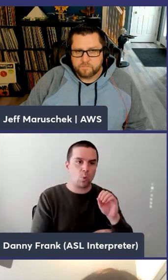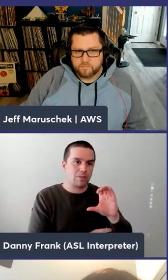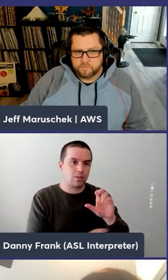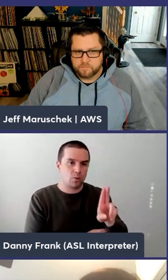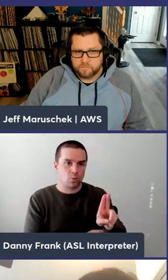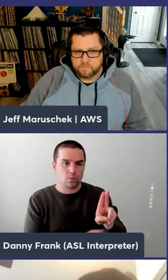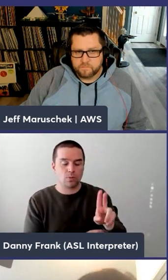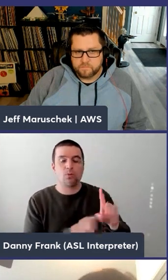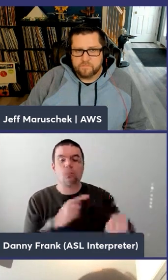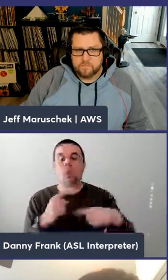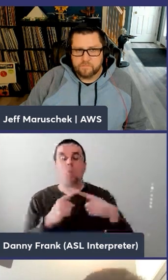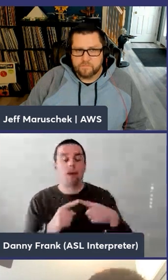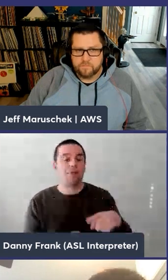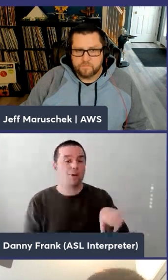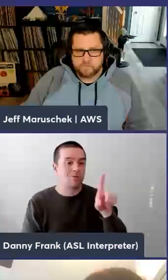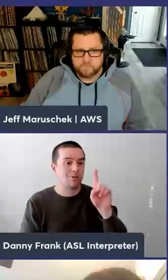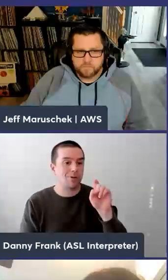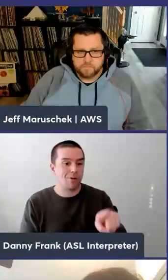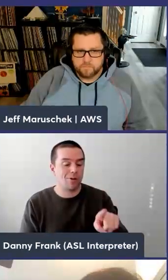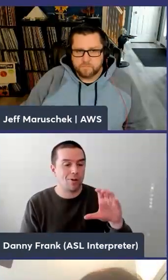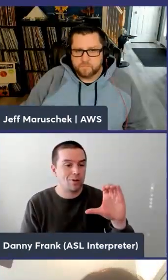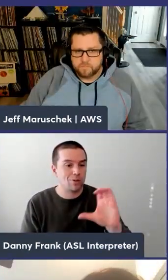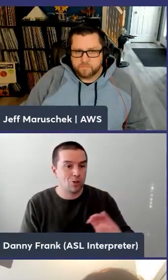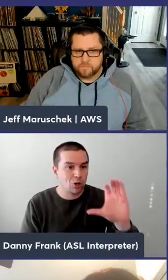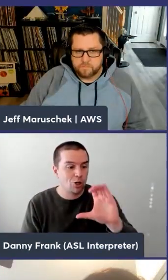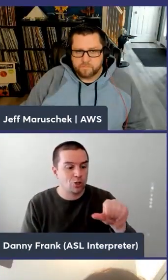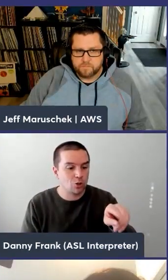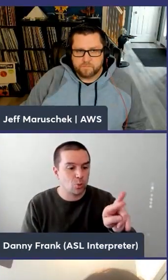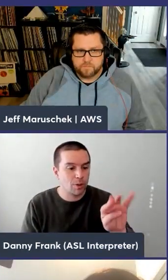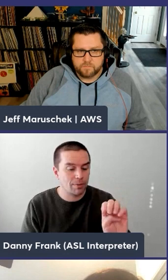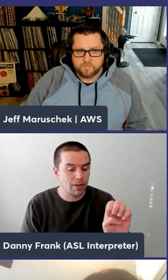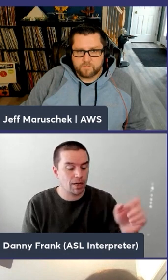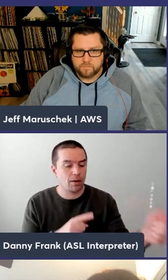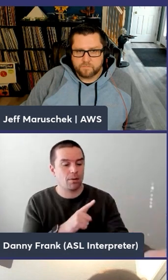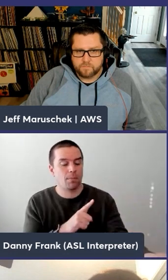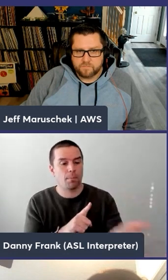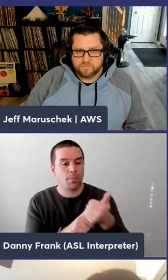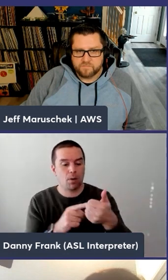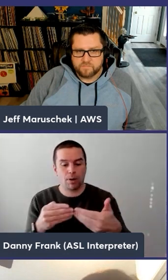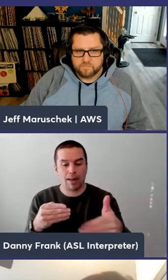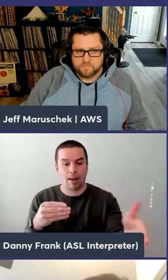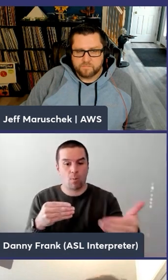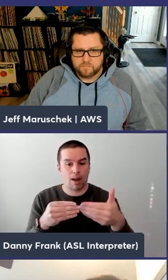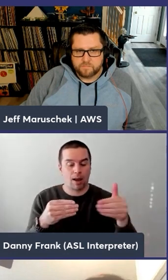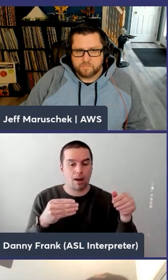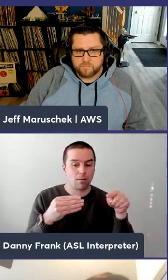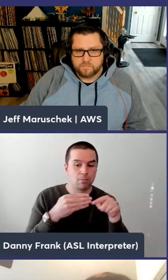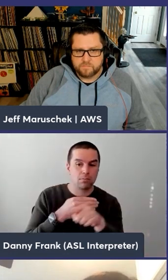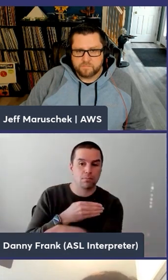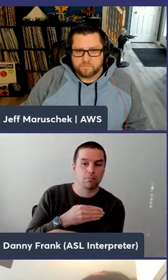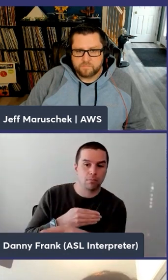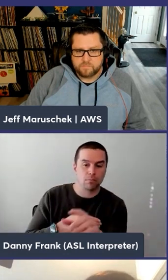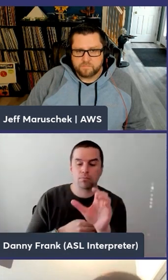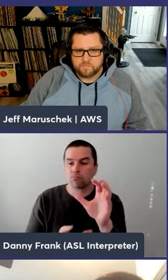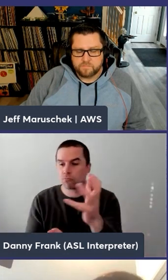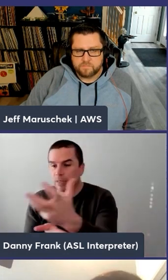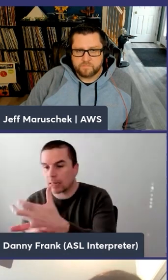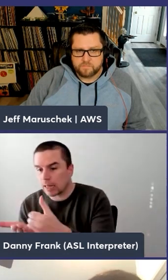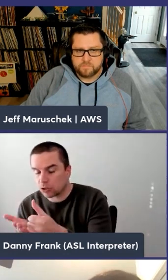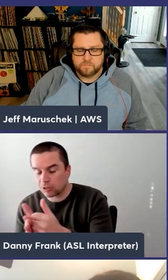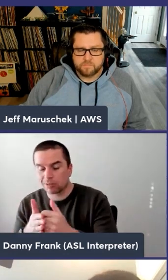the gateway, and then, back again, goes to the collection, and you basically, scan the data